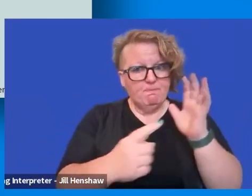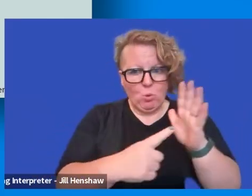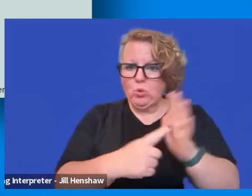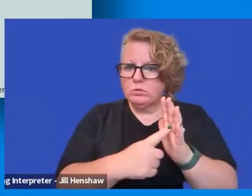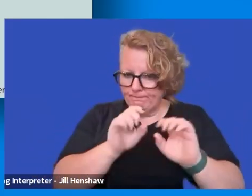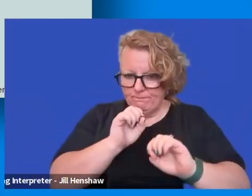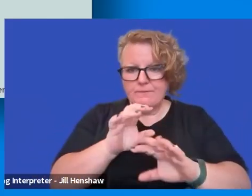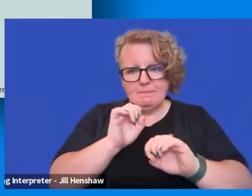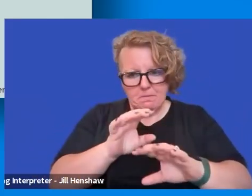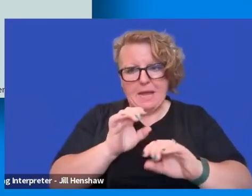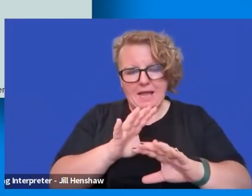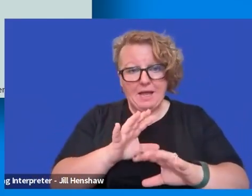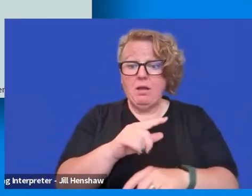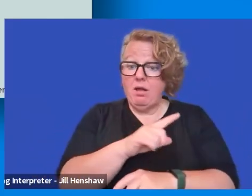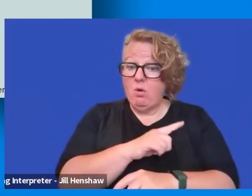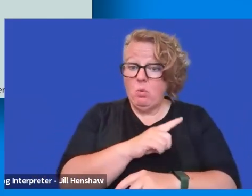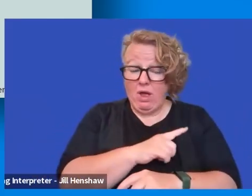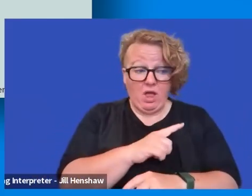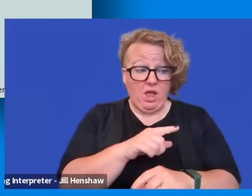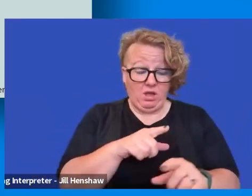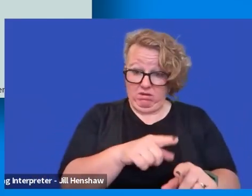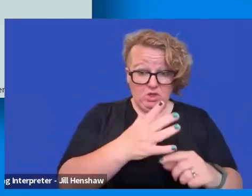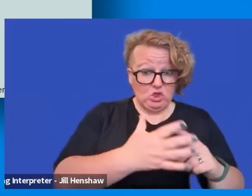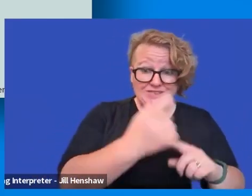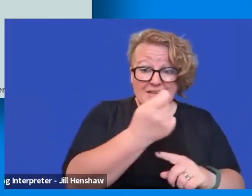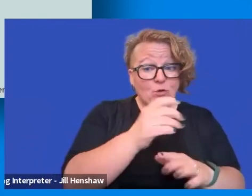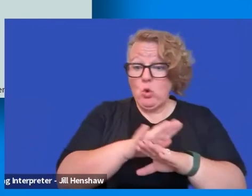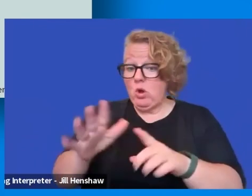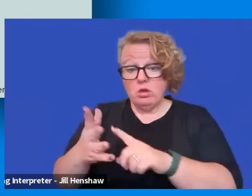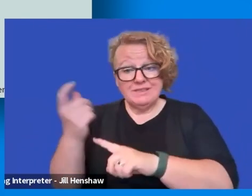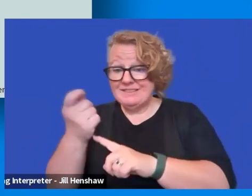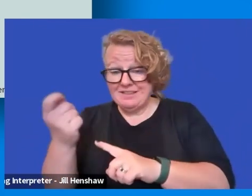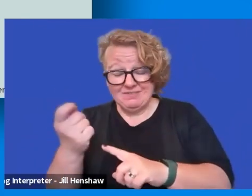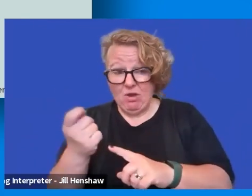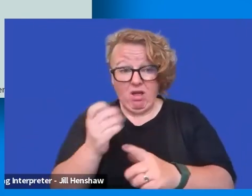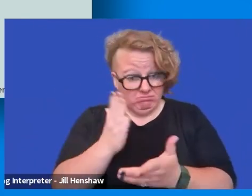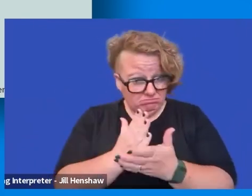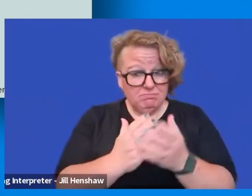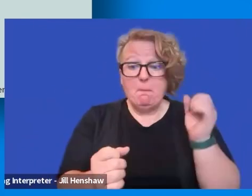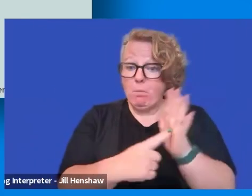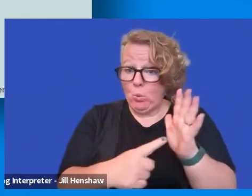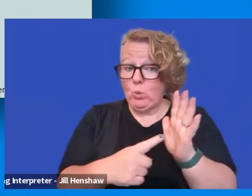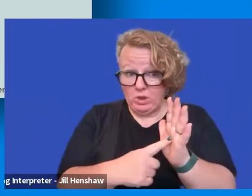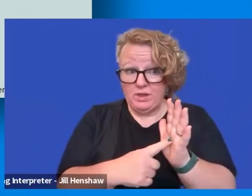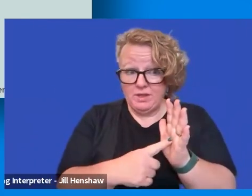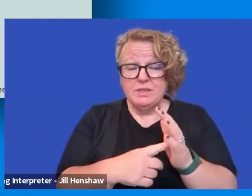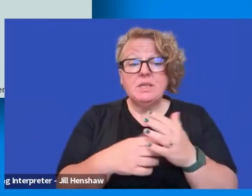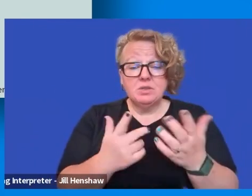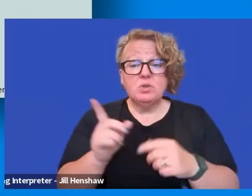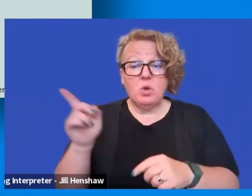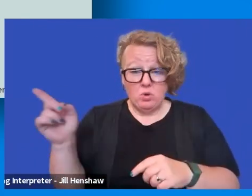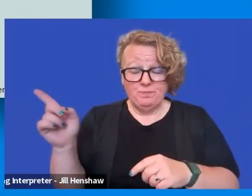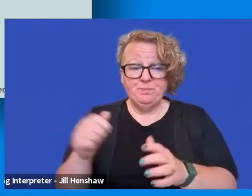feedback to successful and unsuccessful applicants to your fund. So if we go on to the next